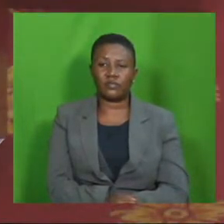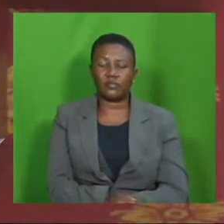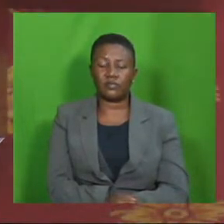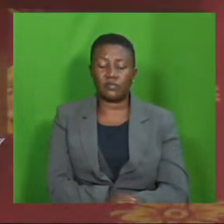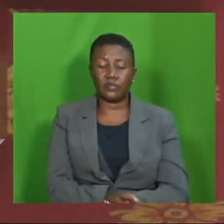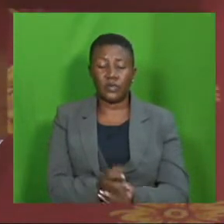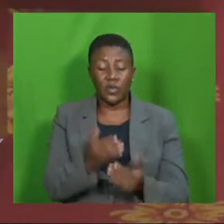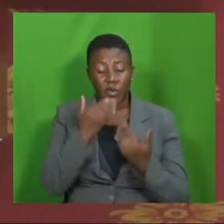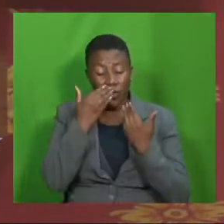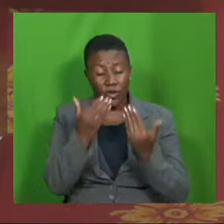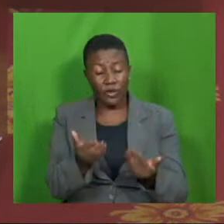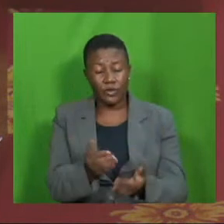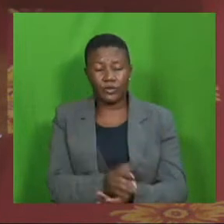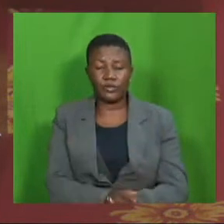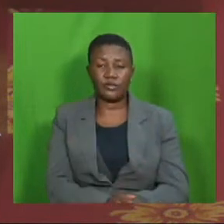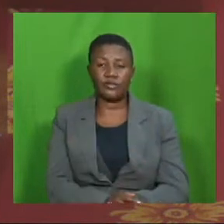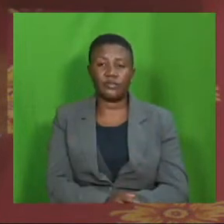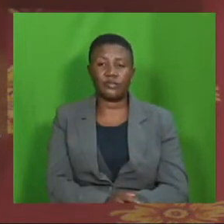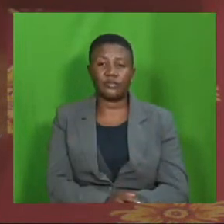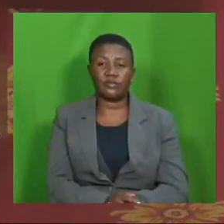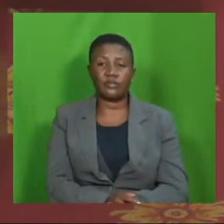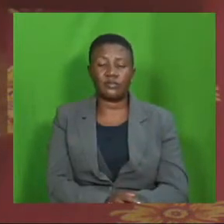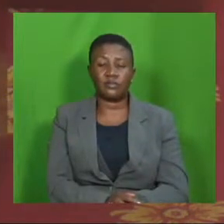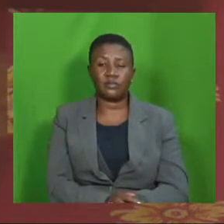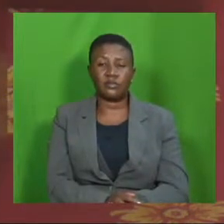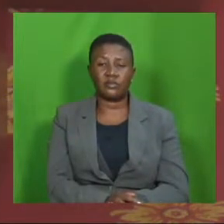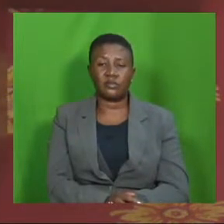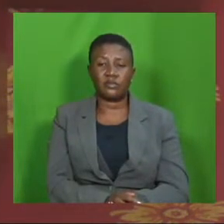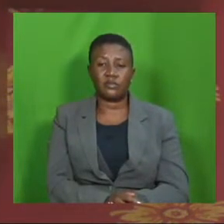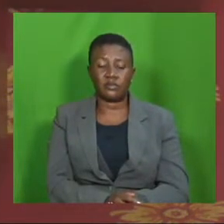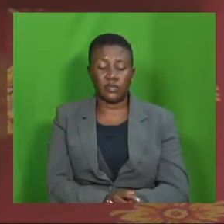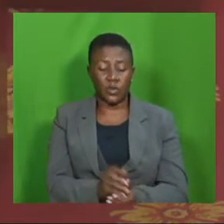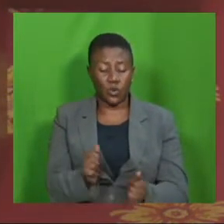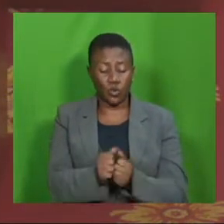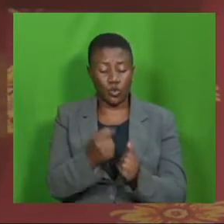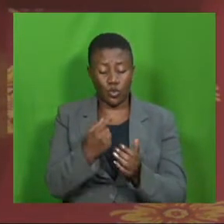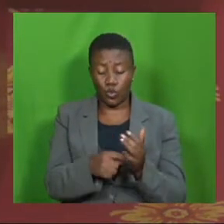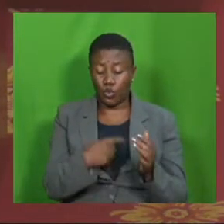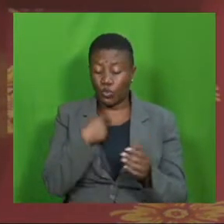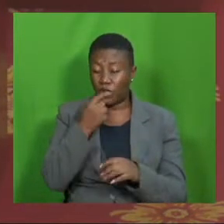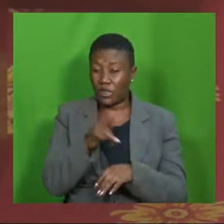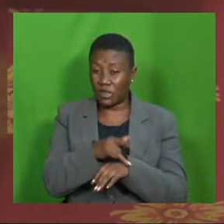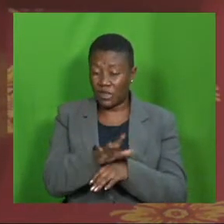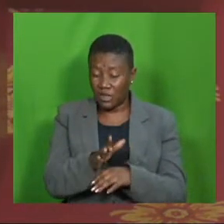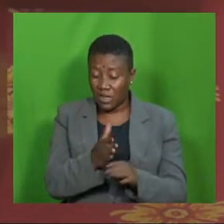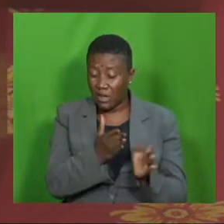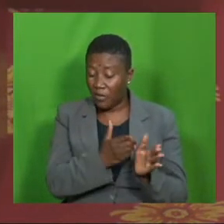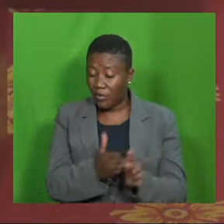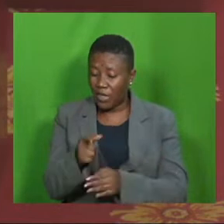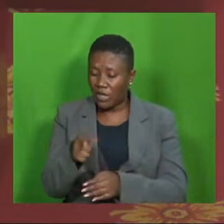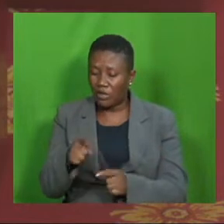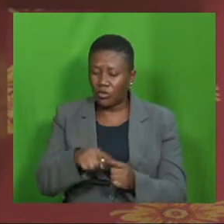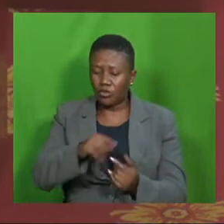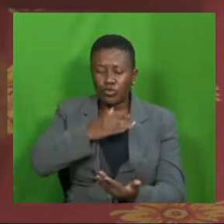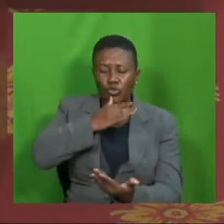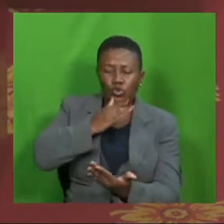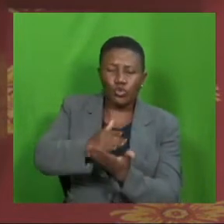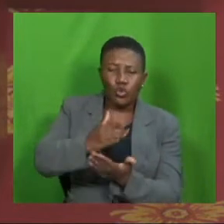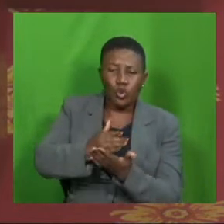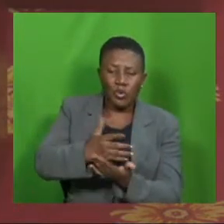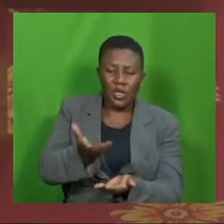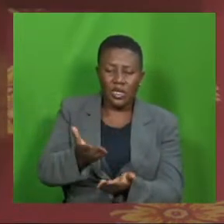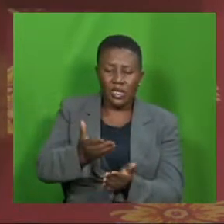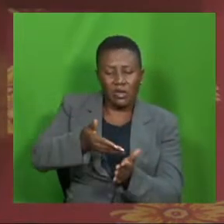Thank you, Mr. Speaker. Mr. Speaker, as I mentioned, the plan is to prevent, deter, and